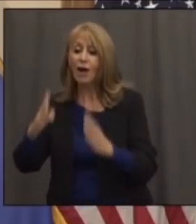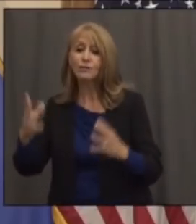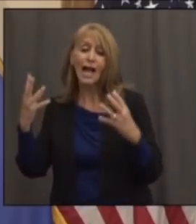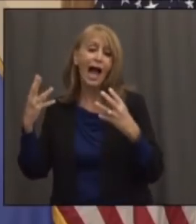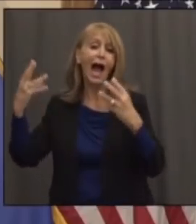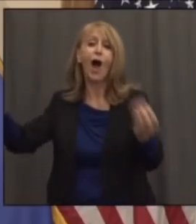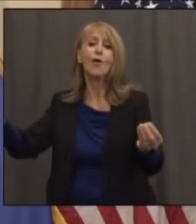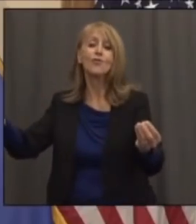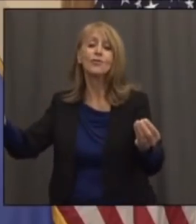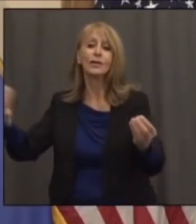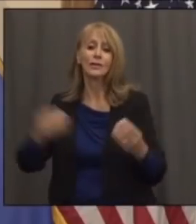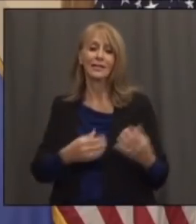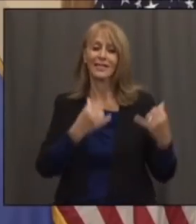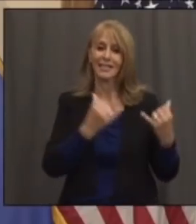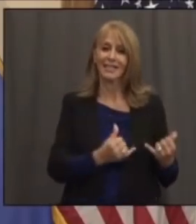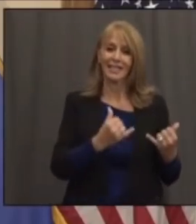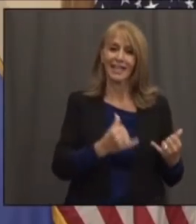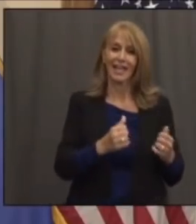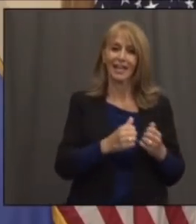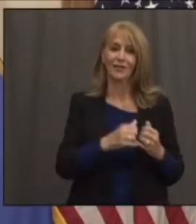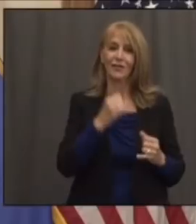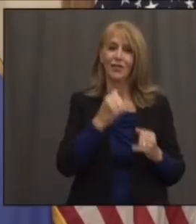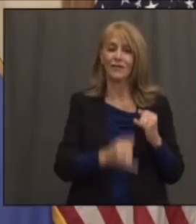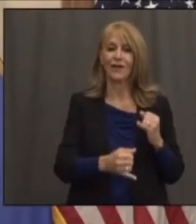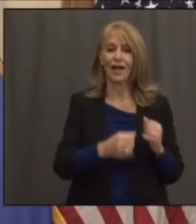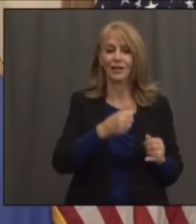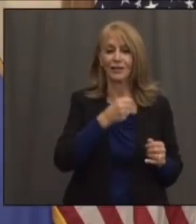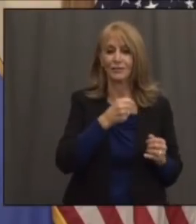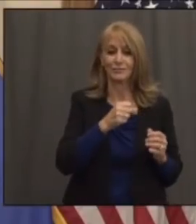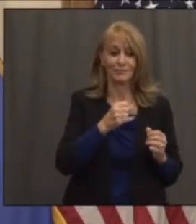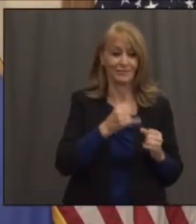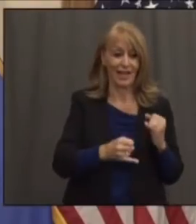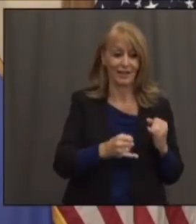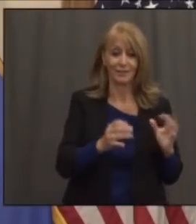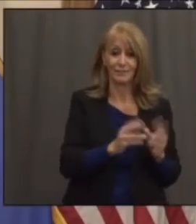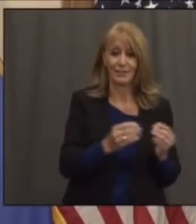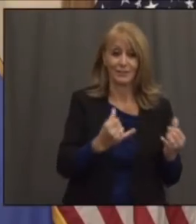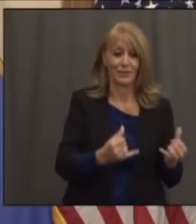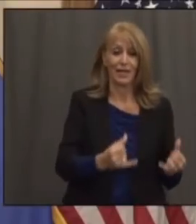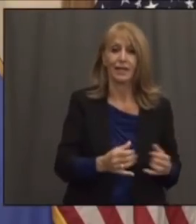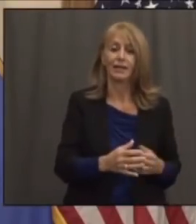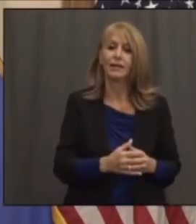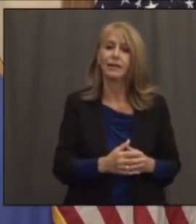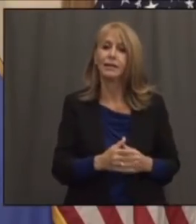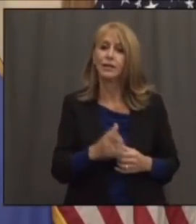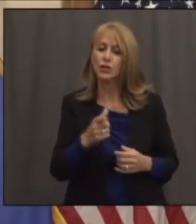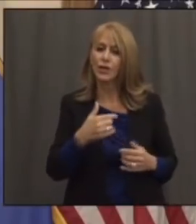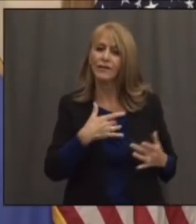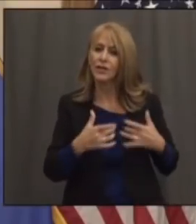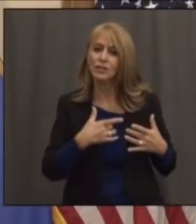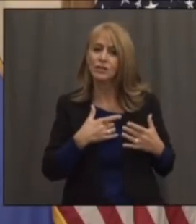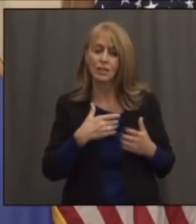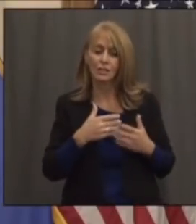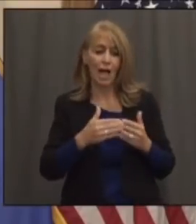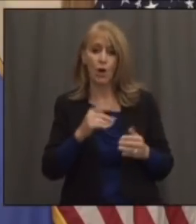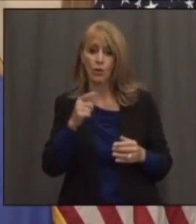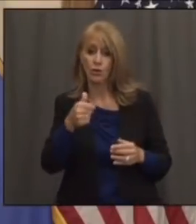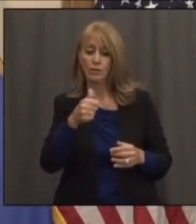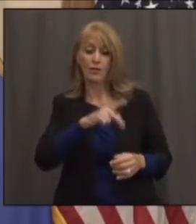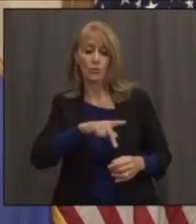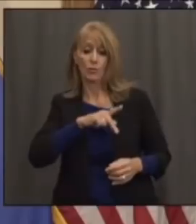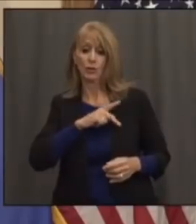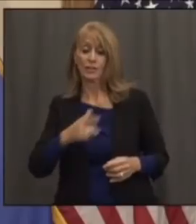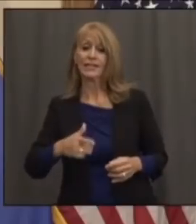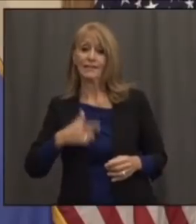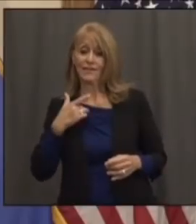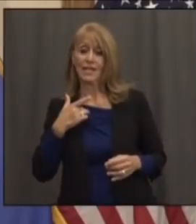house, and then today obviously with the final press briefing. I'm wondering, do you have any concerns that regardless of how you personally feel about where we are in